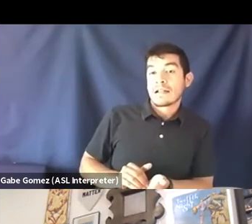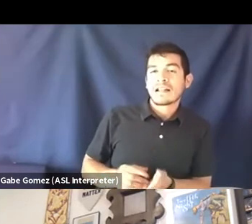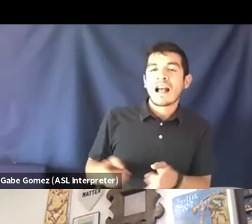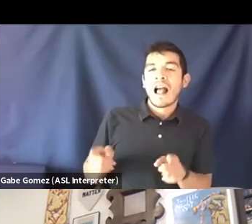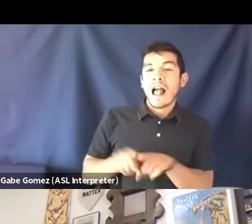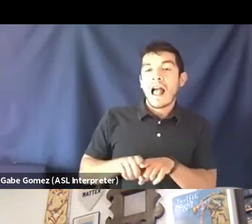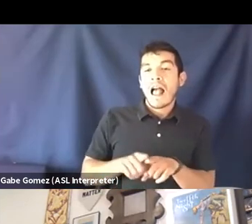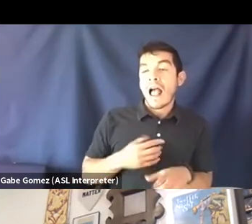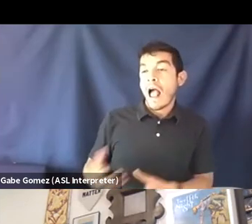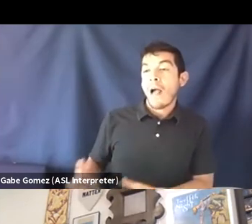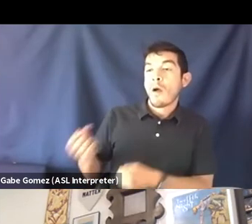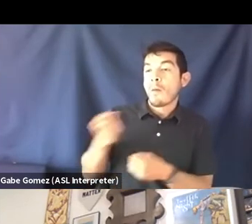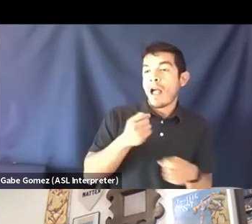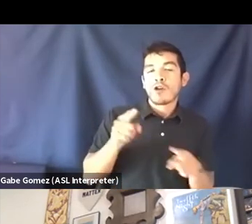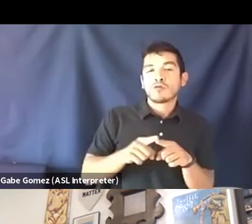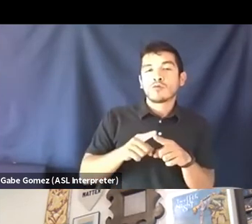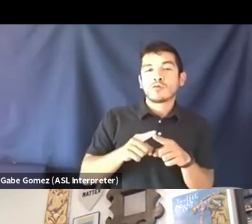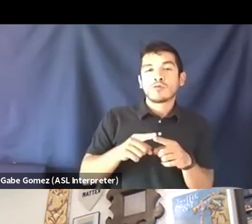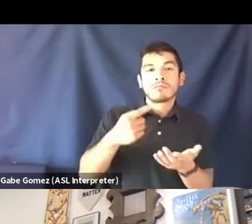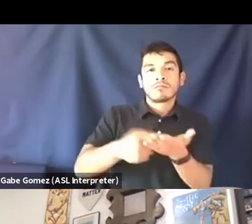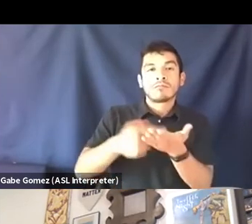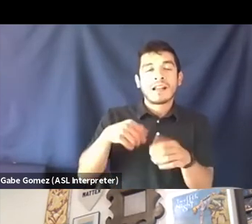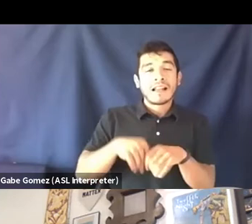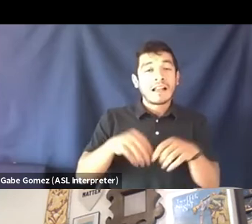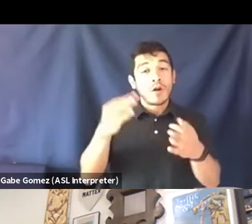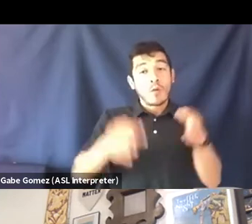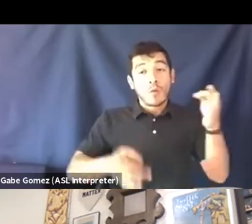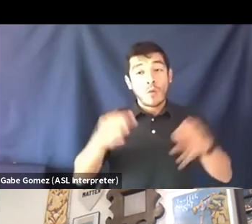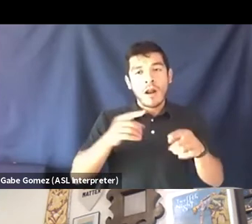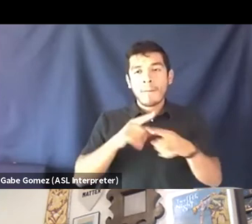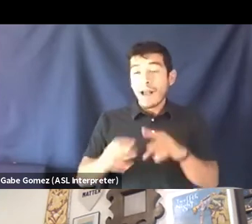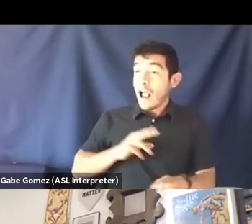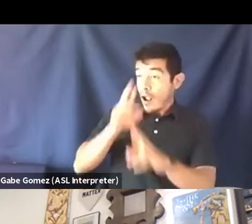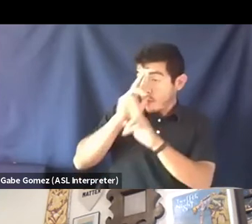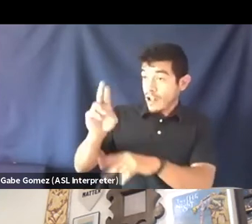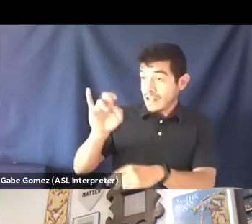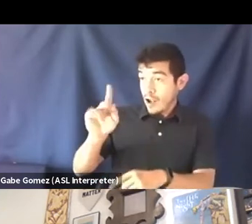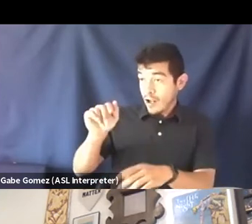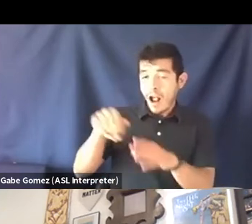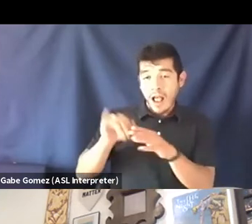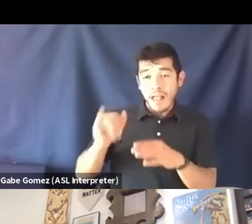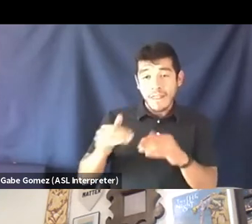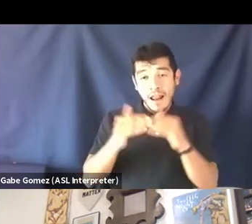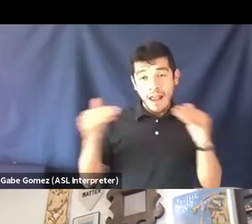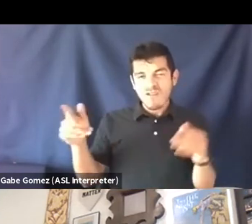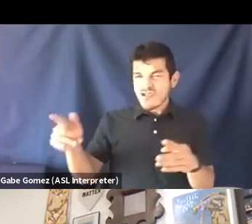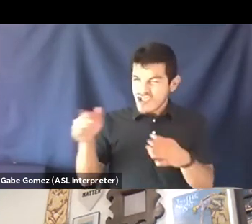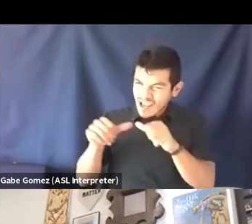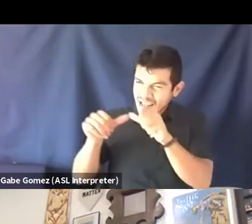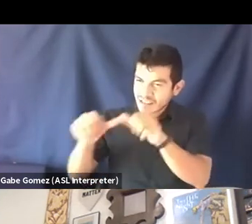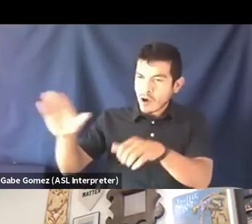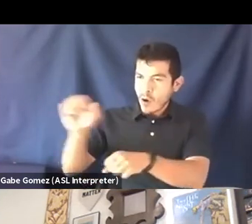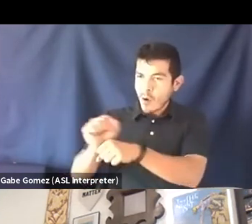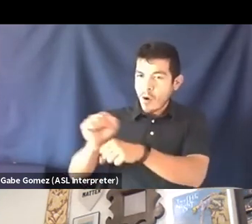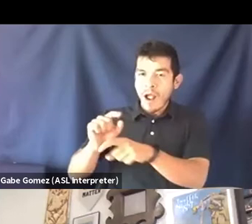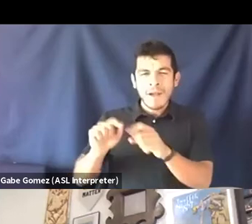back to testify, but I respected her on that level. She continued to do what she did with Justice Now, but it made me respect her on a